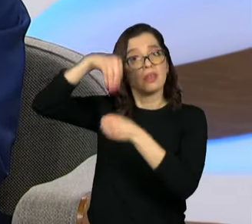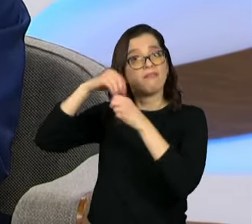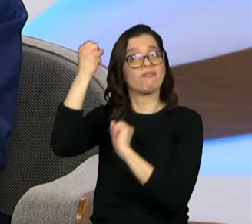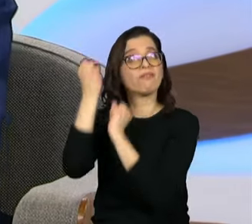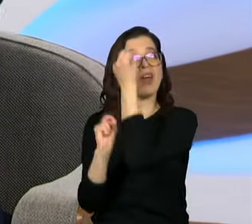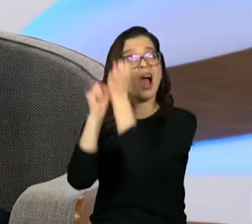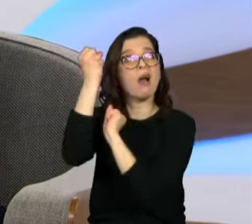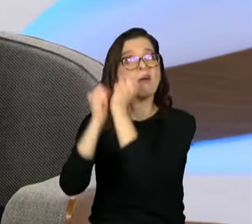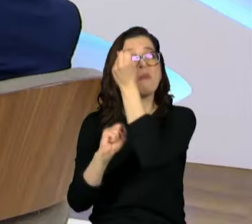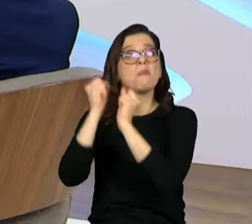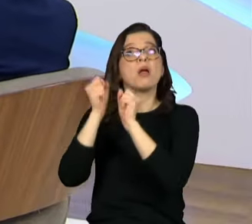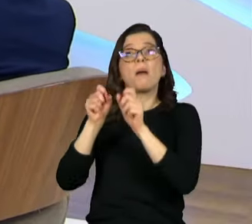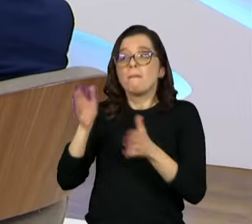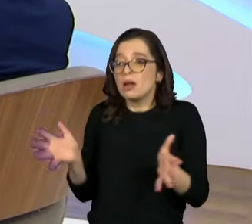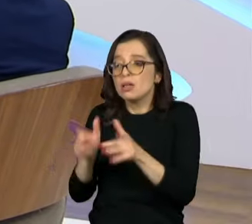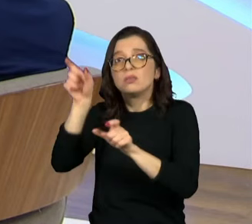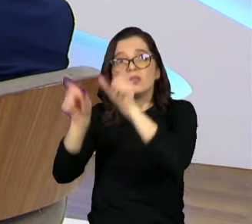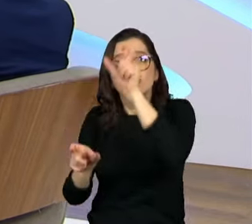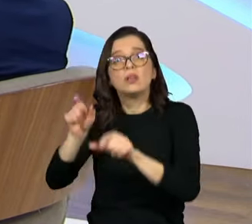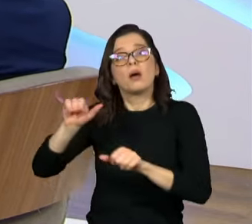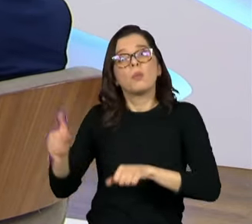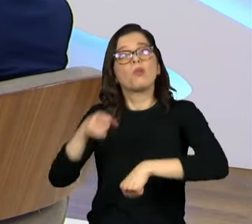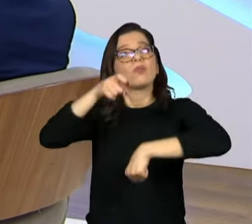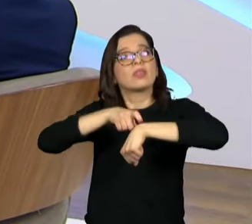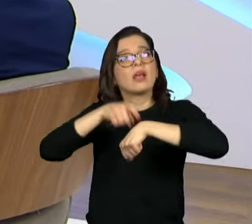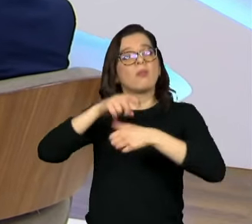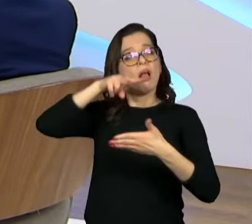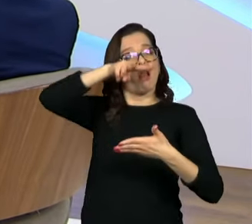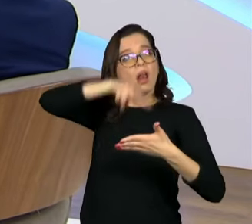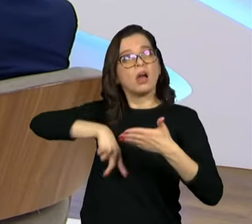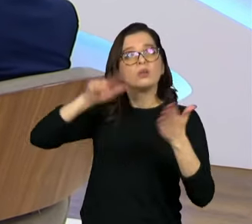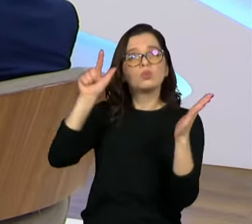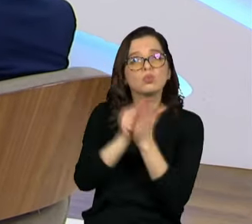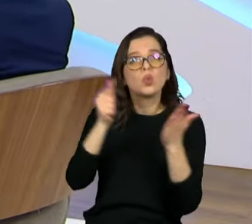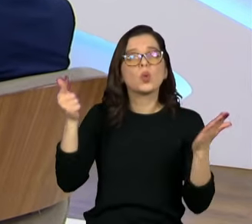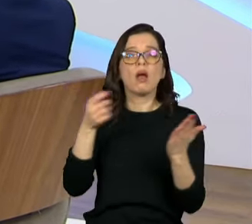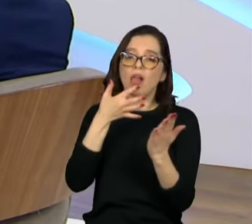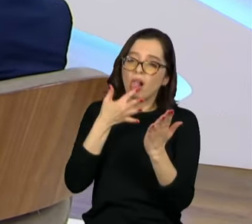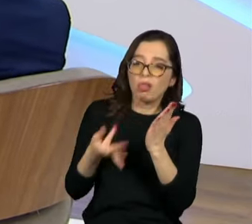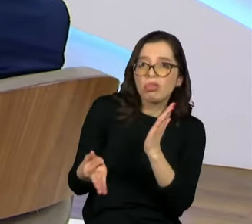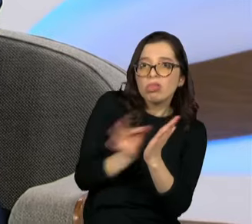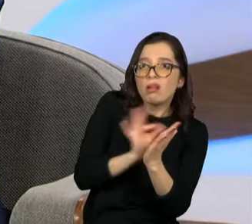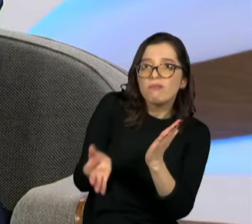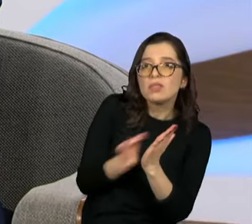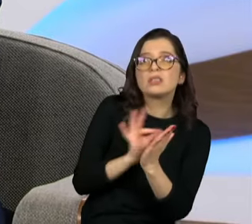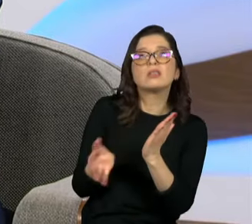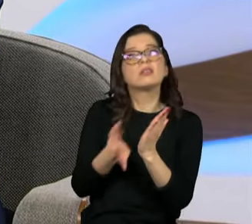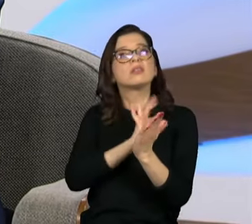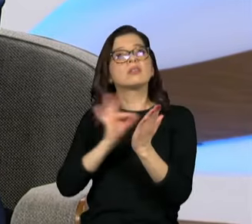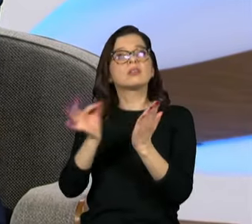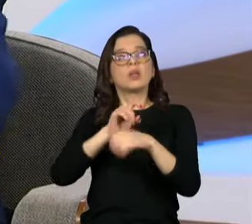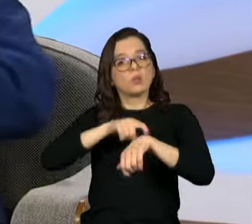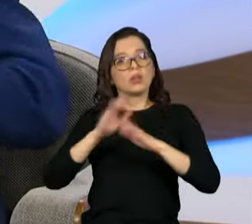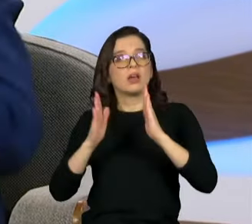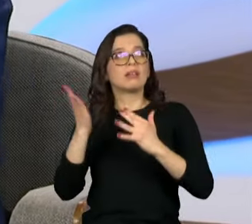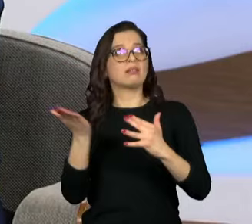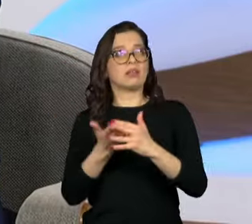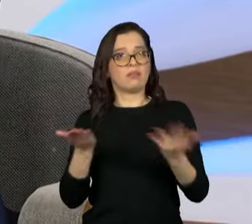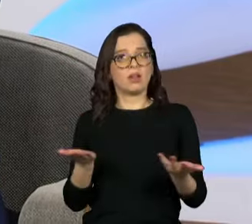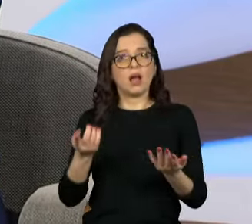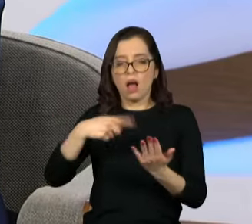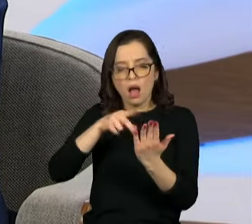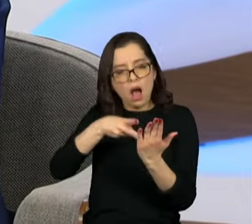factories so that on their breaks, workers could read newspapers and magazines and